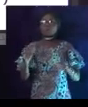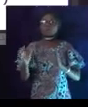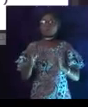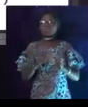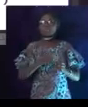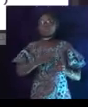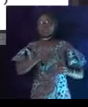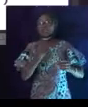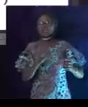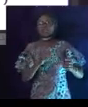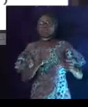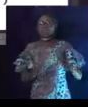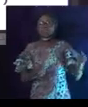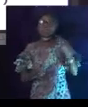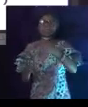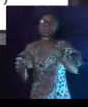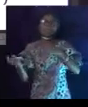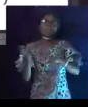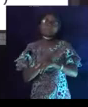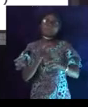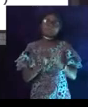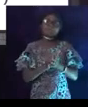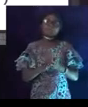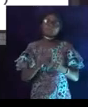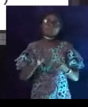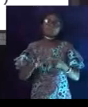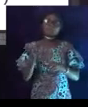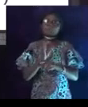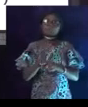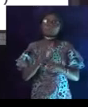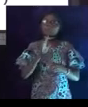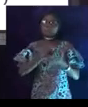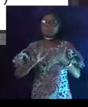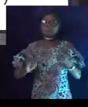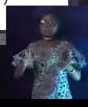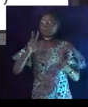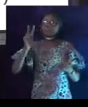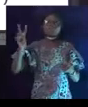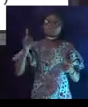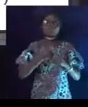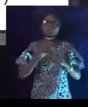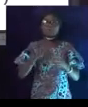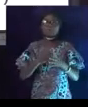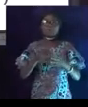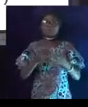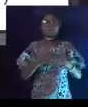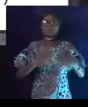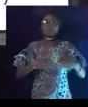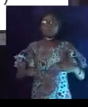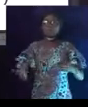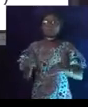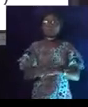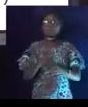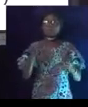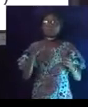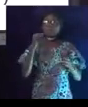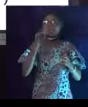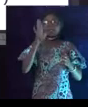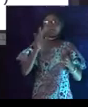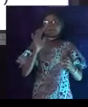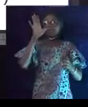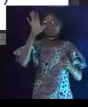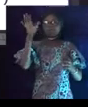but you will do that when you get to your secondary school. Now, Celsius and Fahrenheit can be converted from